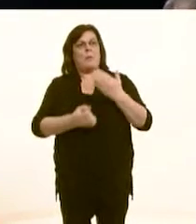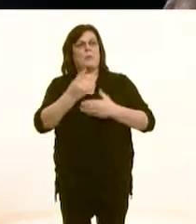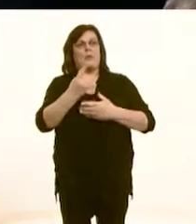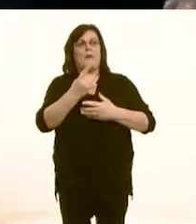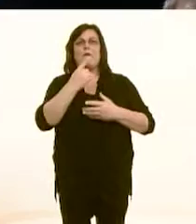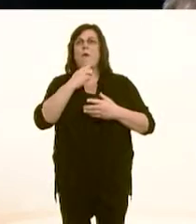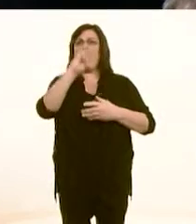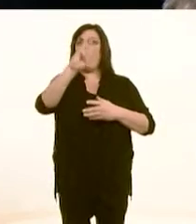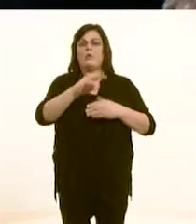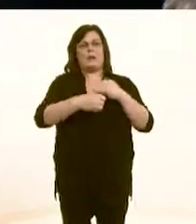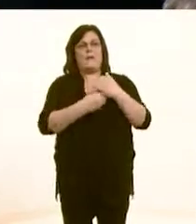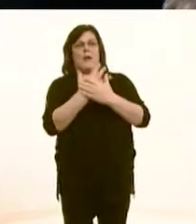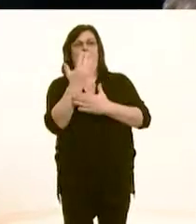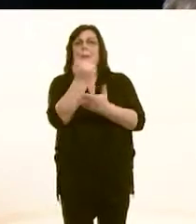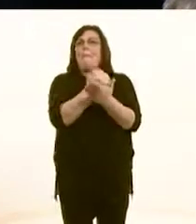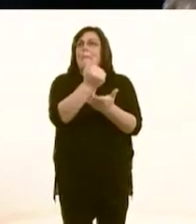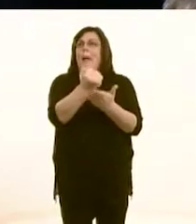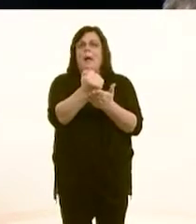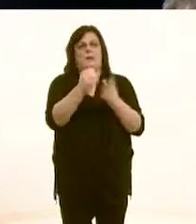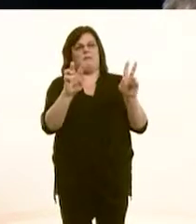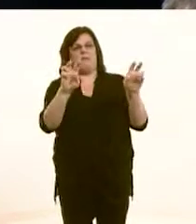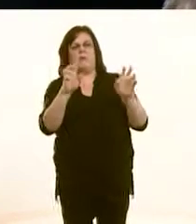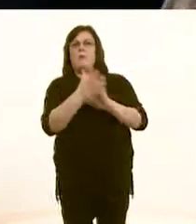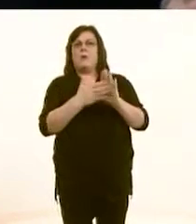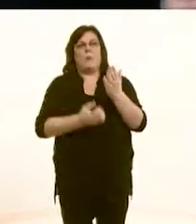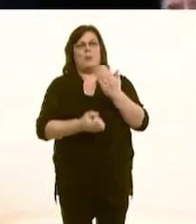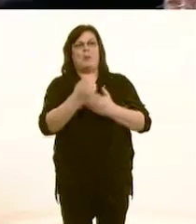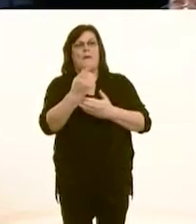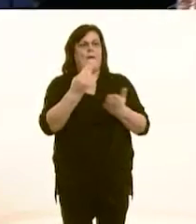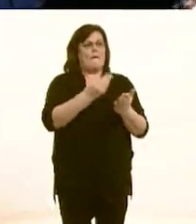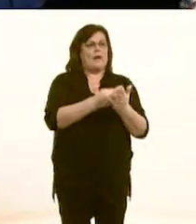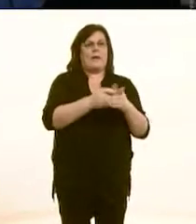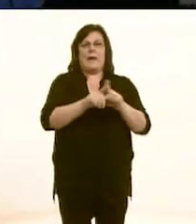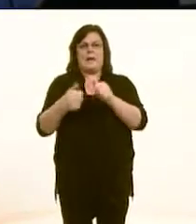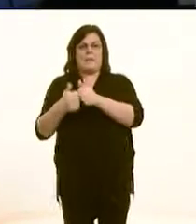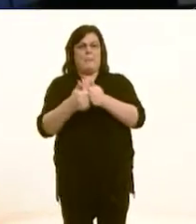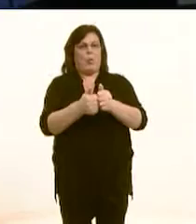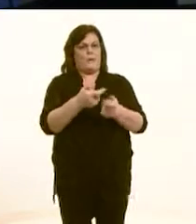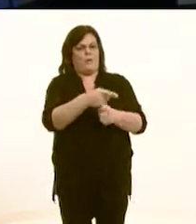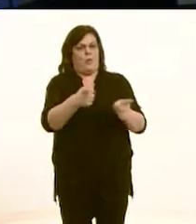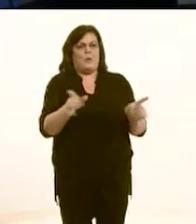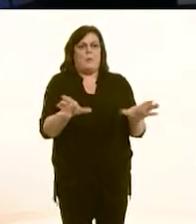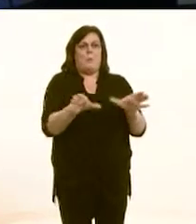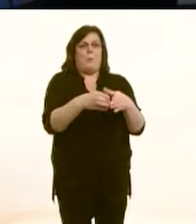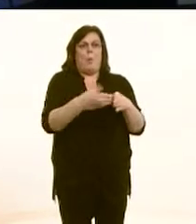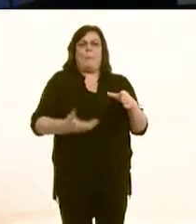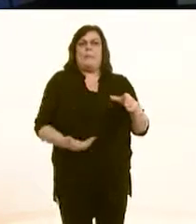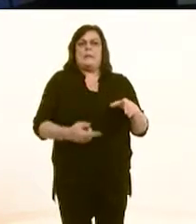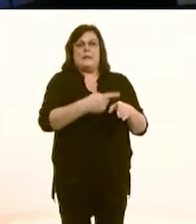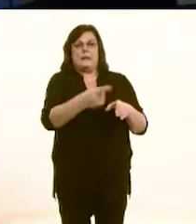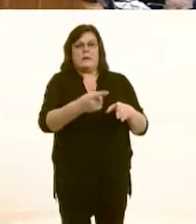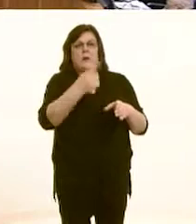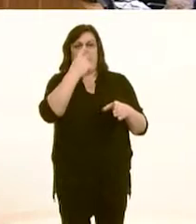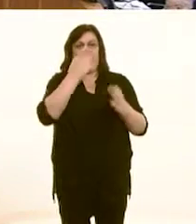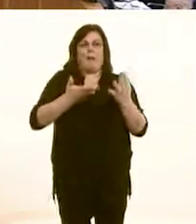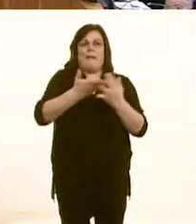of the Welsh Development Bank to bring together both funding and support for small businesses into one place where small businesses can make use of